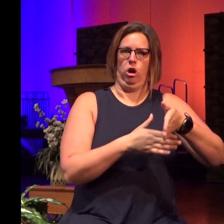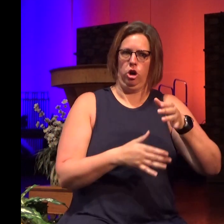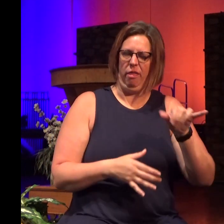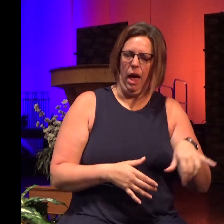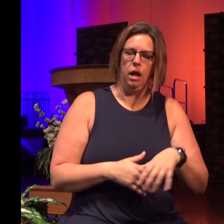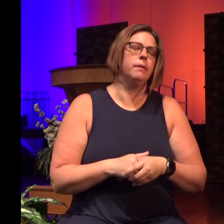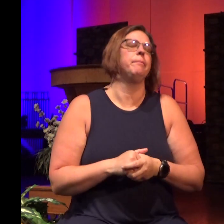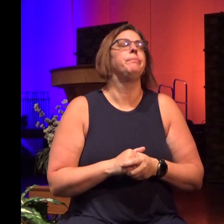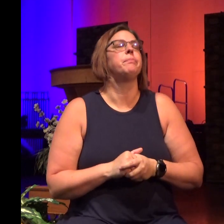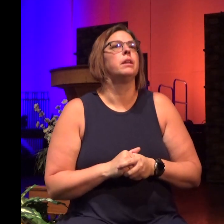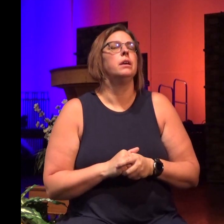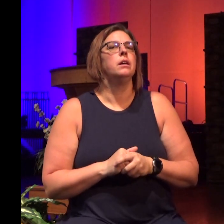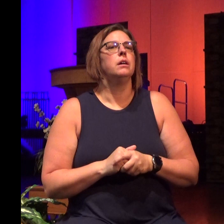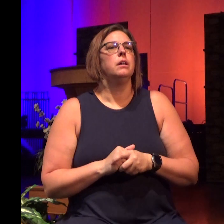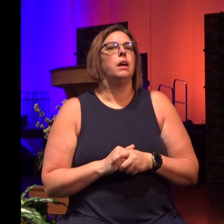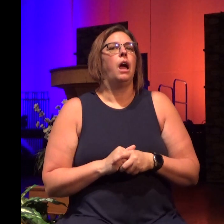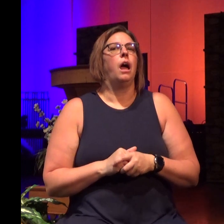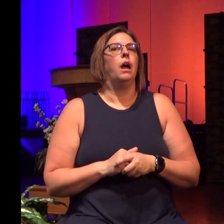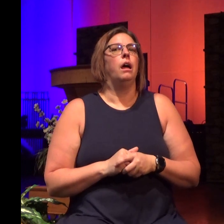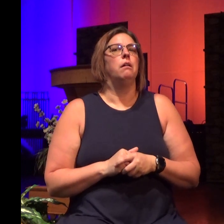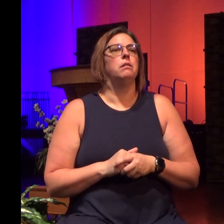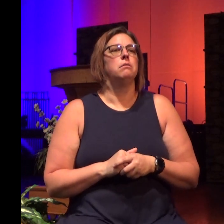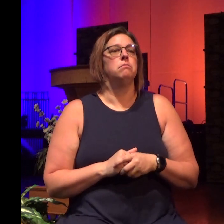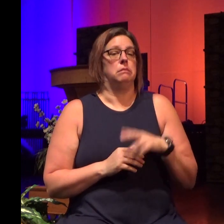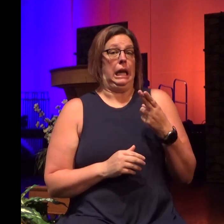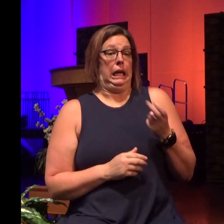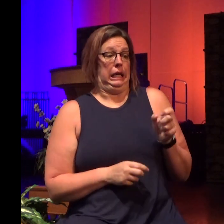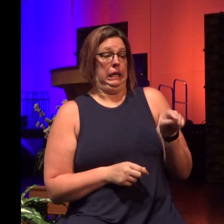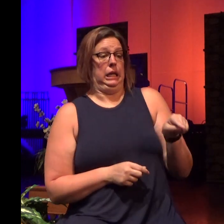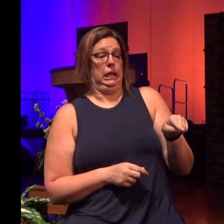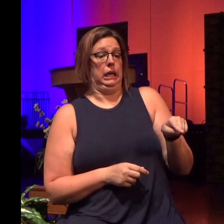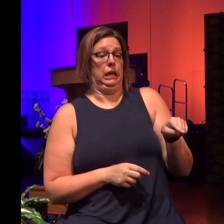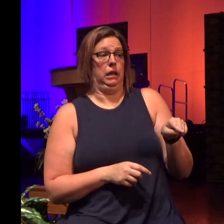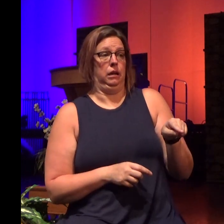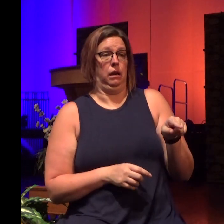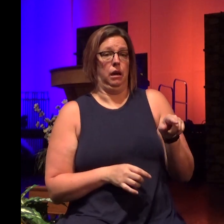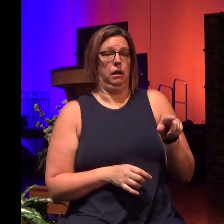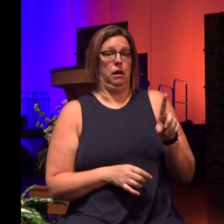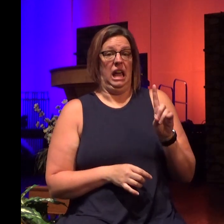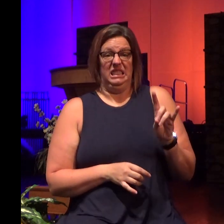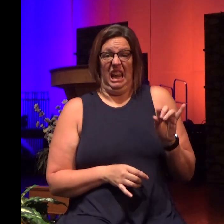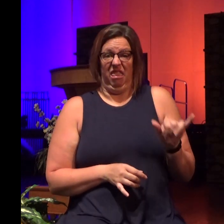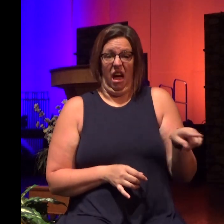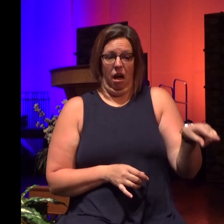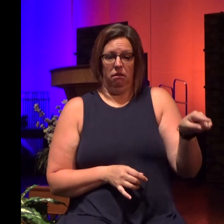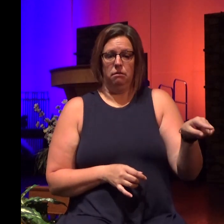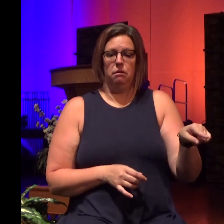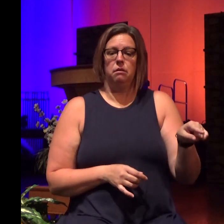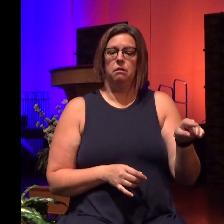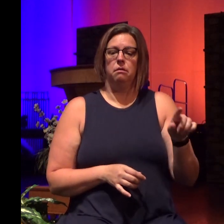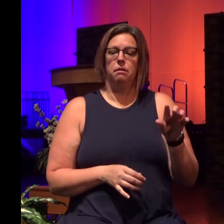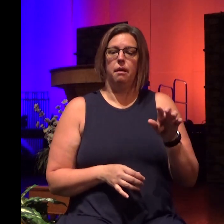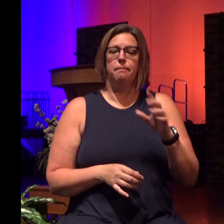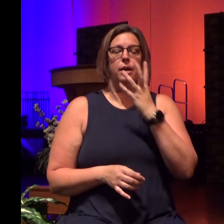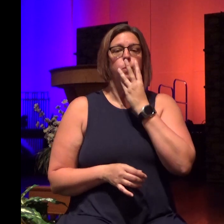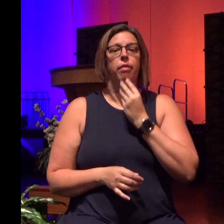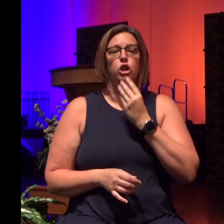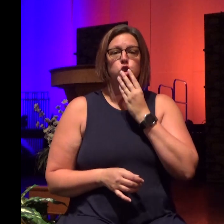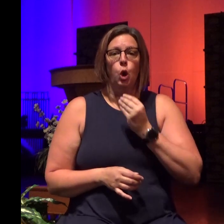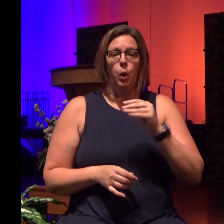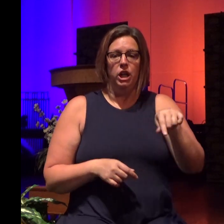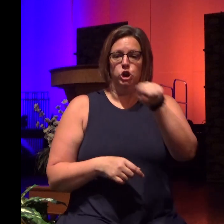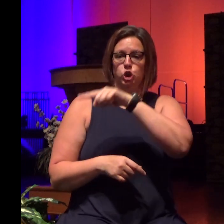And he did this by employing the Jewish community in his enamelware